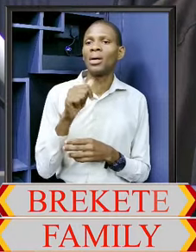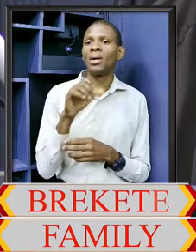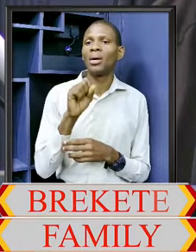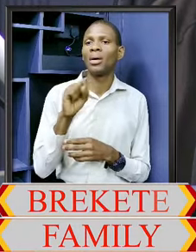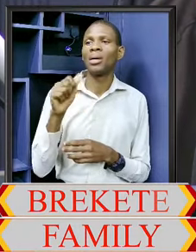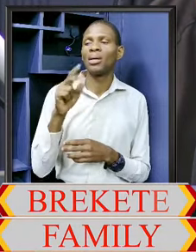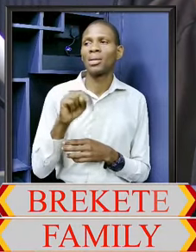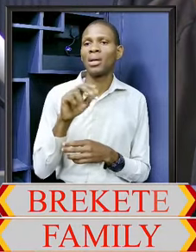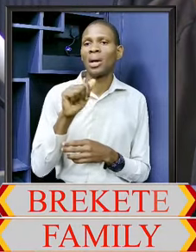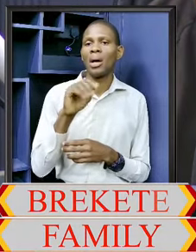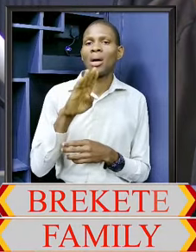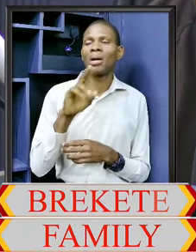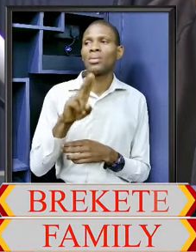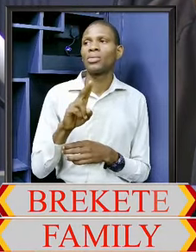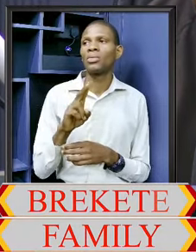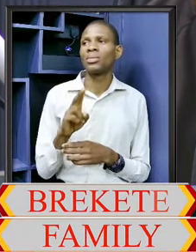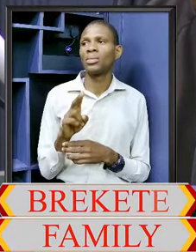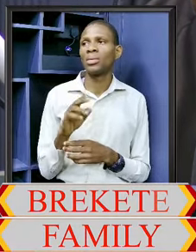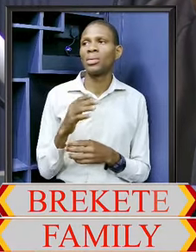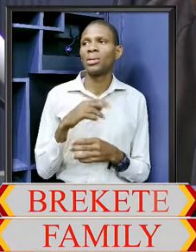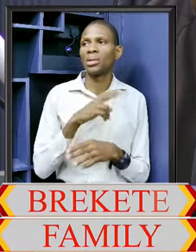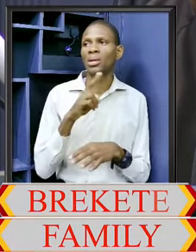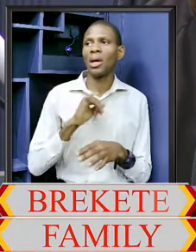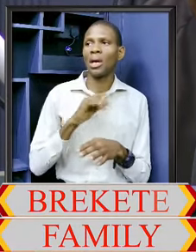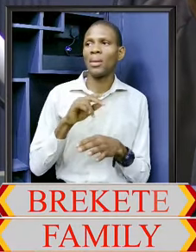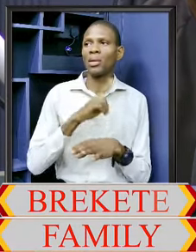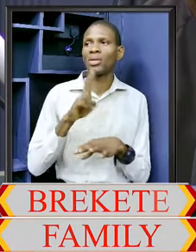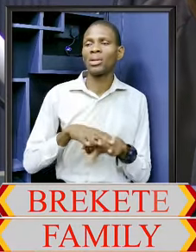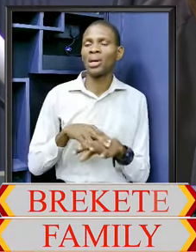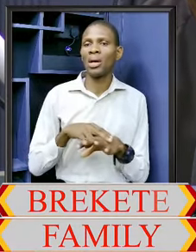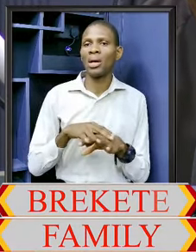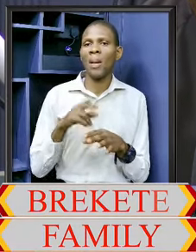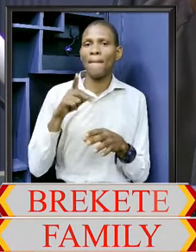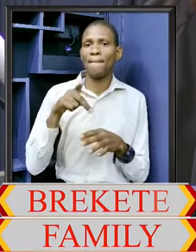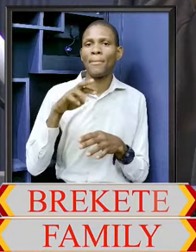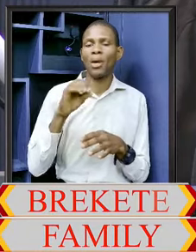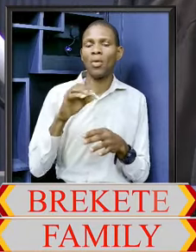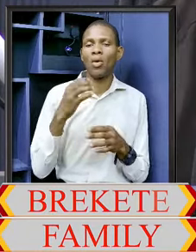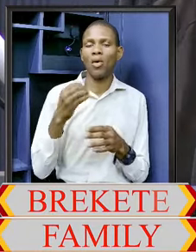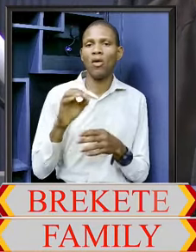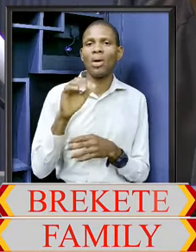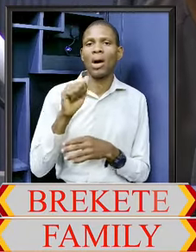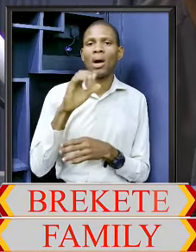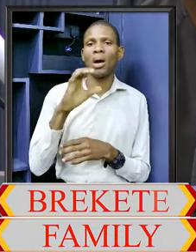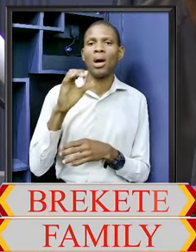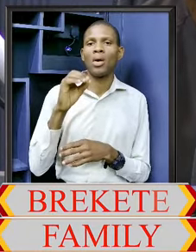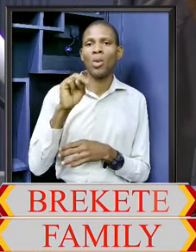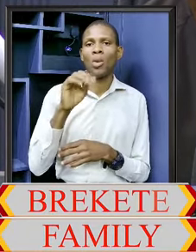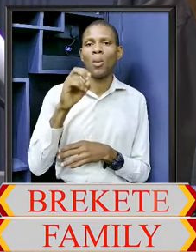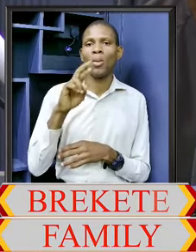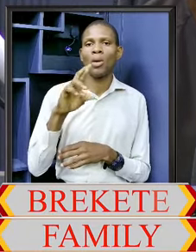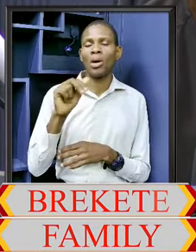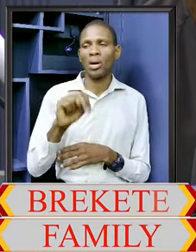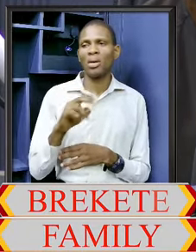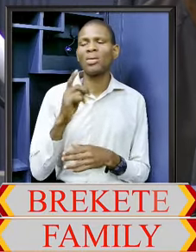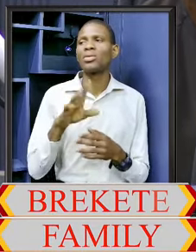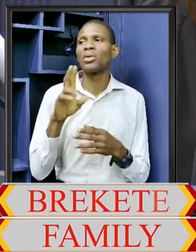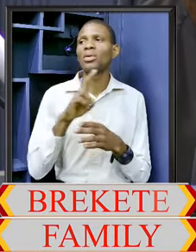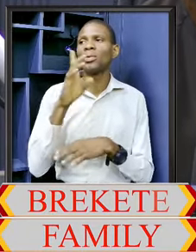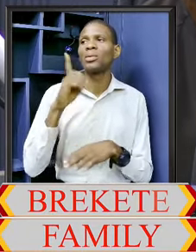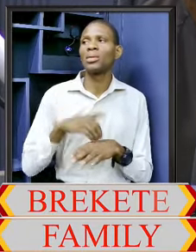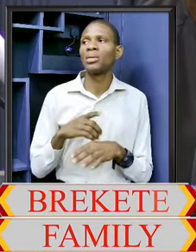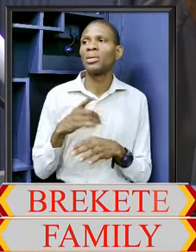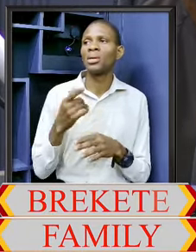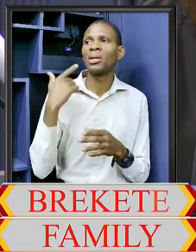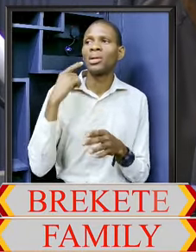Abu. Okay. I'm the national PR of Akomora, sir. And what him be the update where you get? So